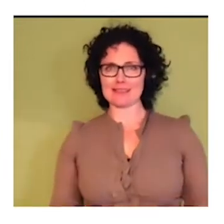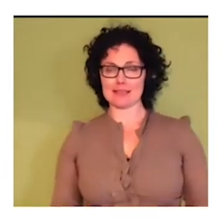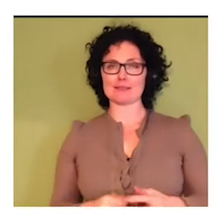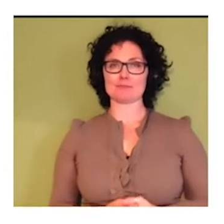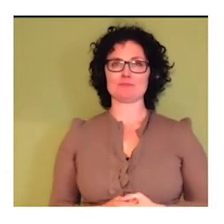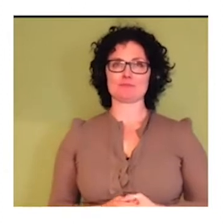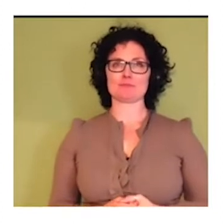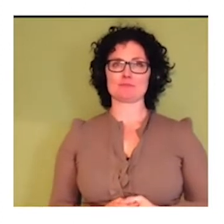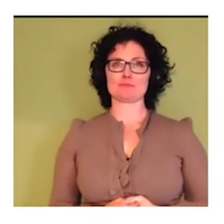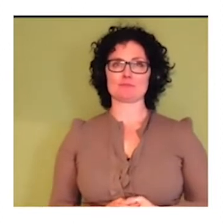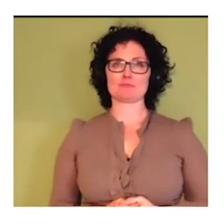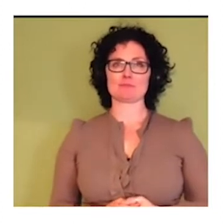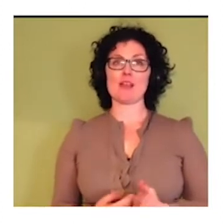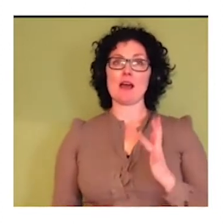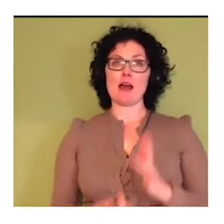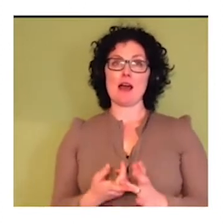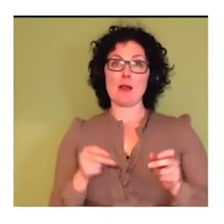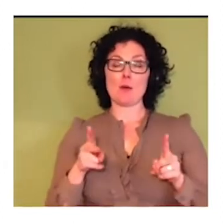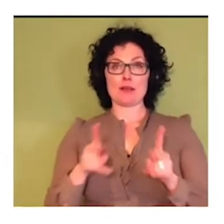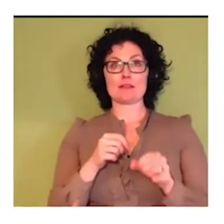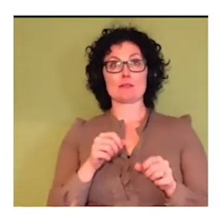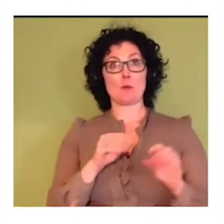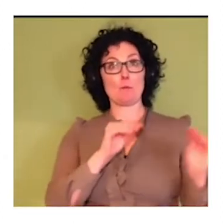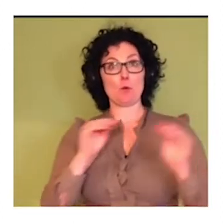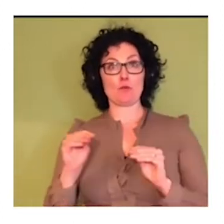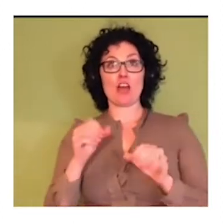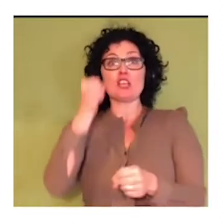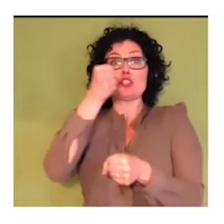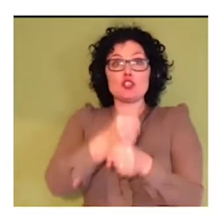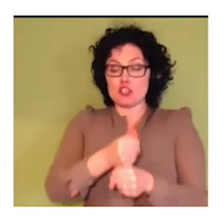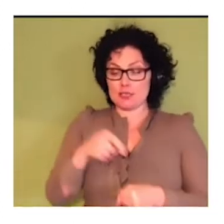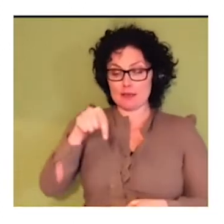as well. So G will move me to the next graphic. Photograph of a